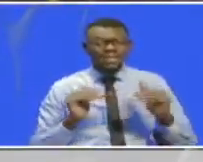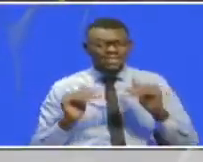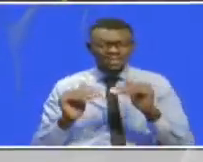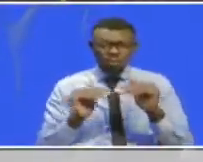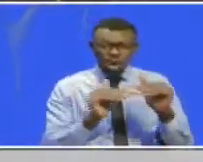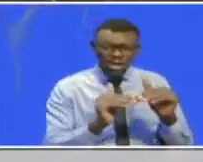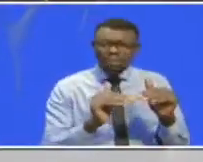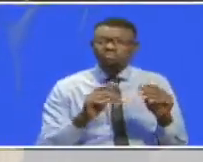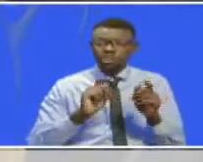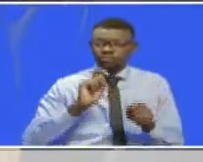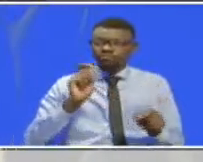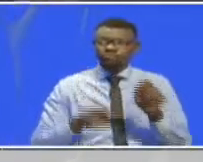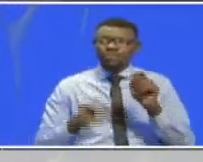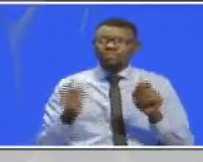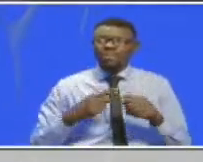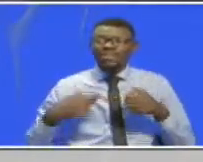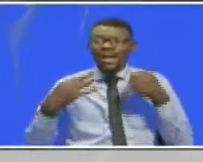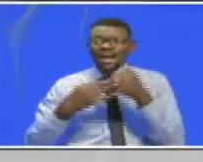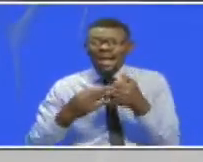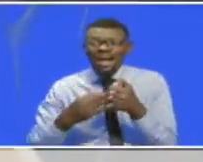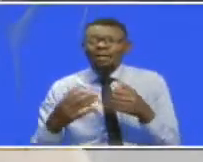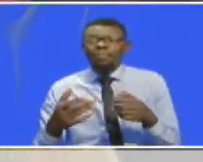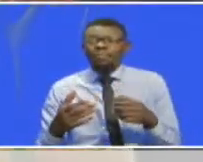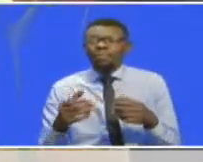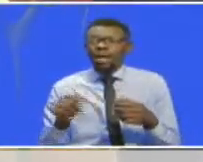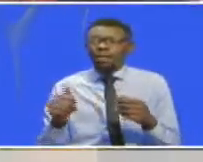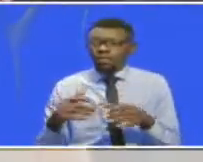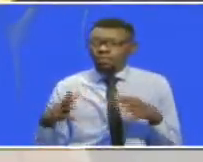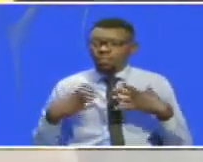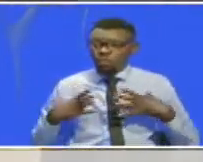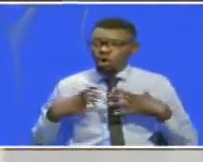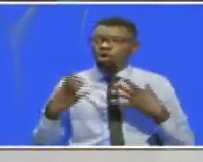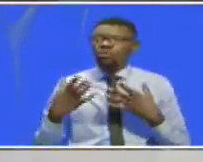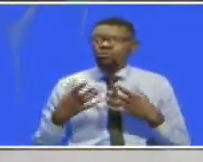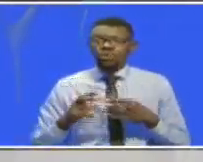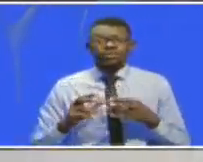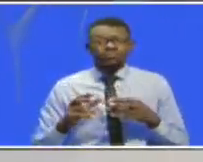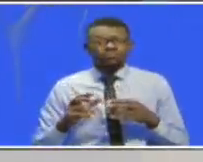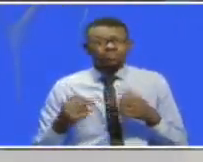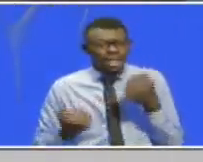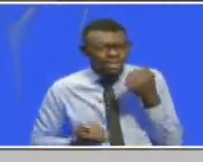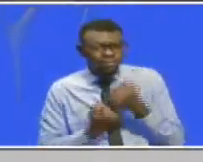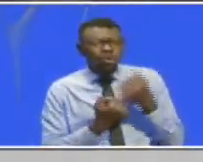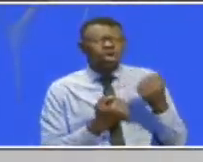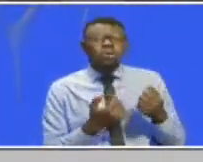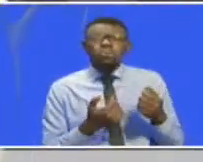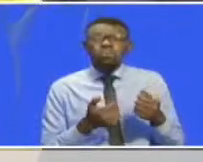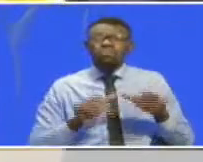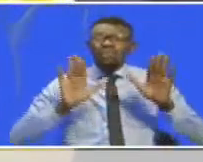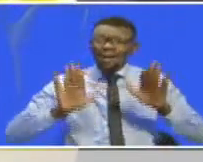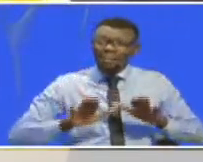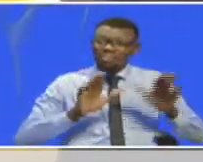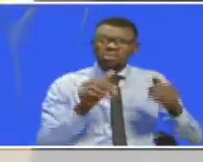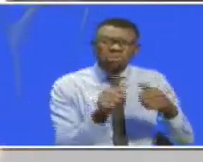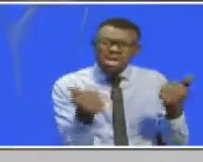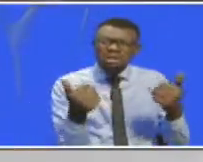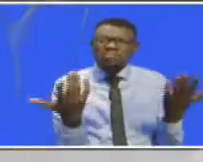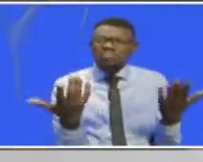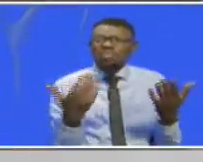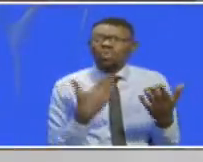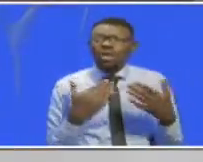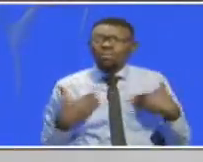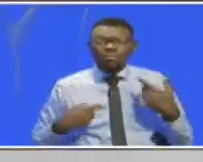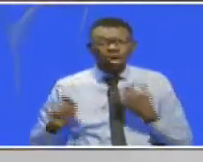others. We are going to allow our competitors to come and speak to our supporters. We want the people of Kenya to make choices out